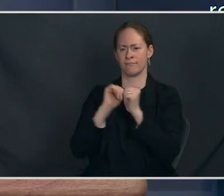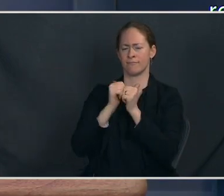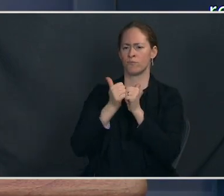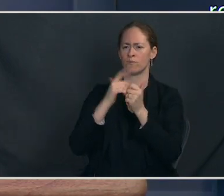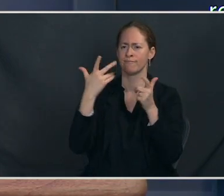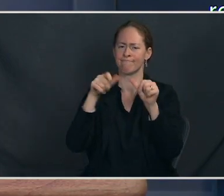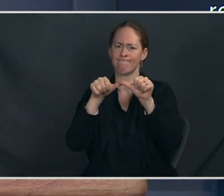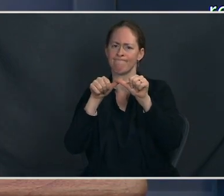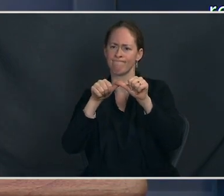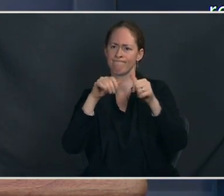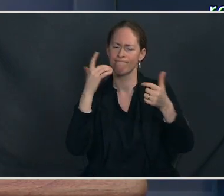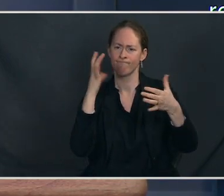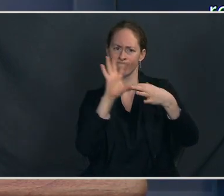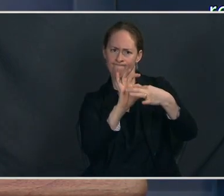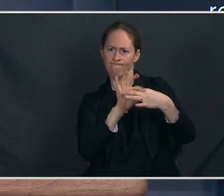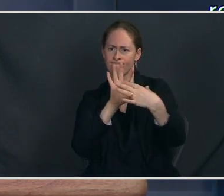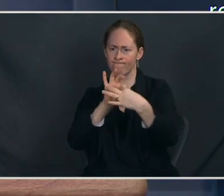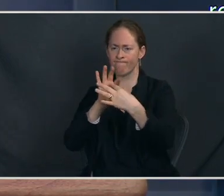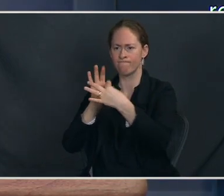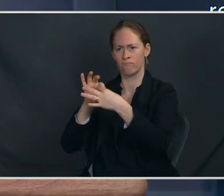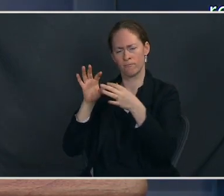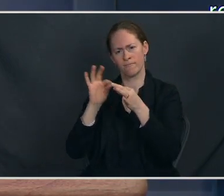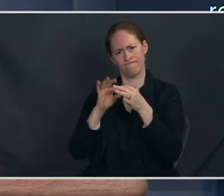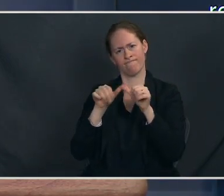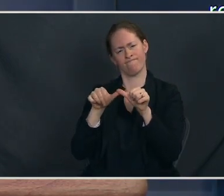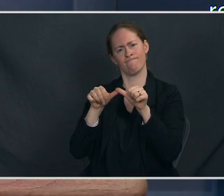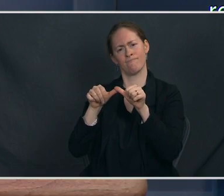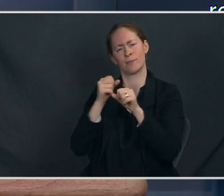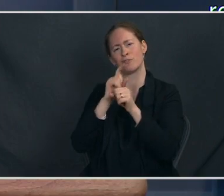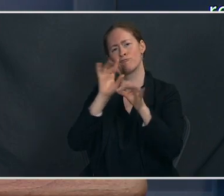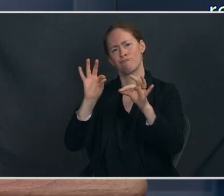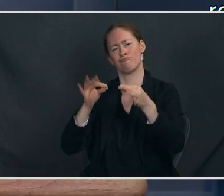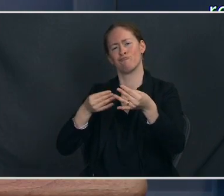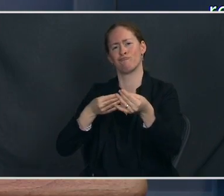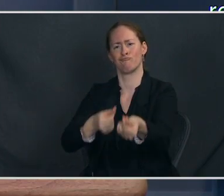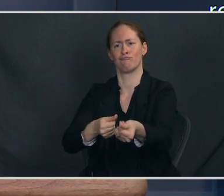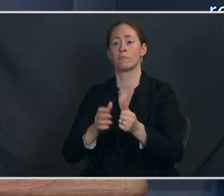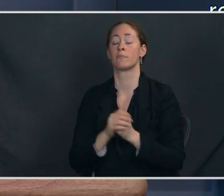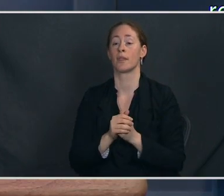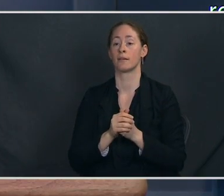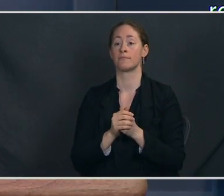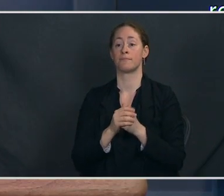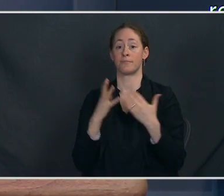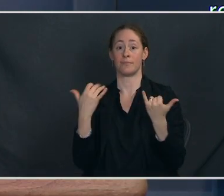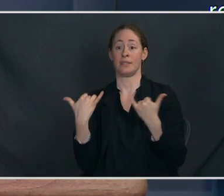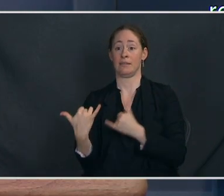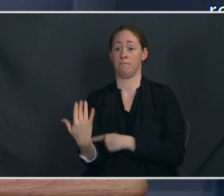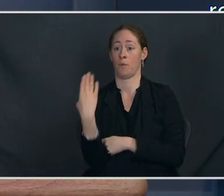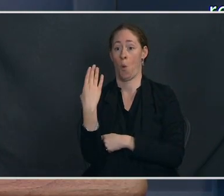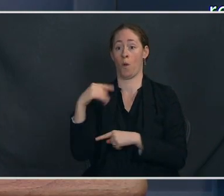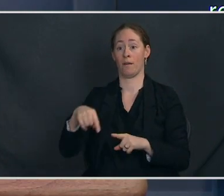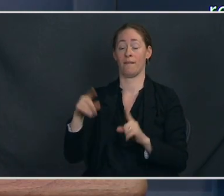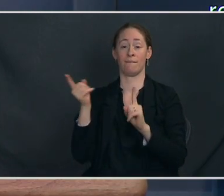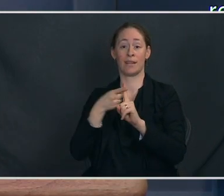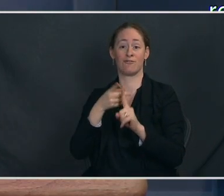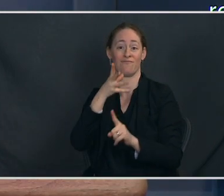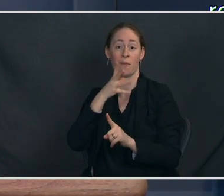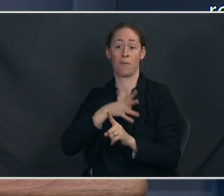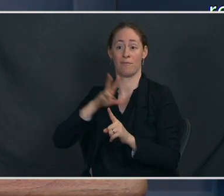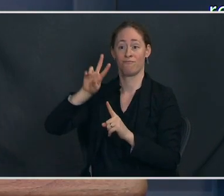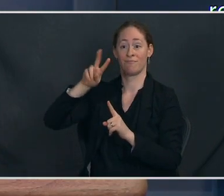work together even more efficiently. Couple other things. Earlier today, the first female vice president swore in the